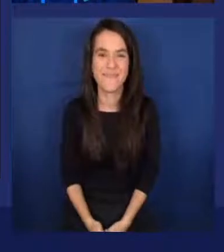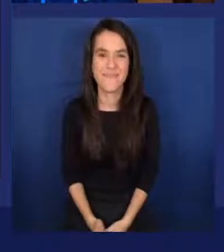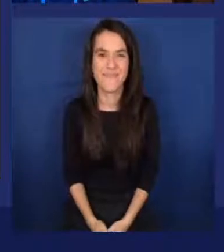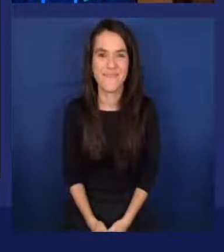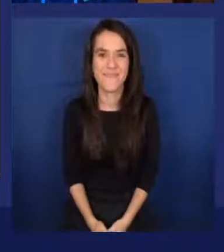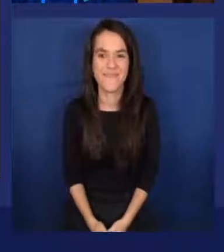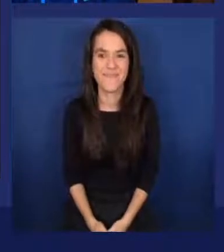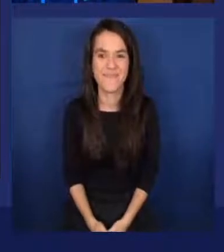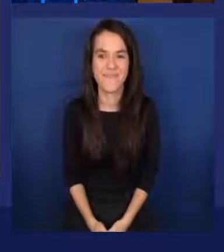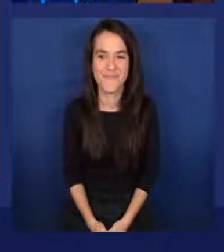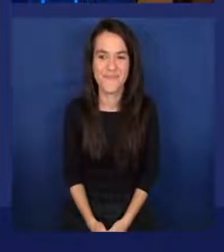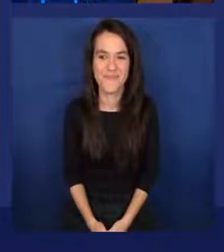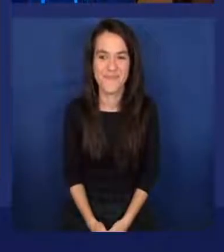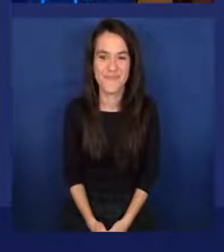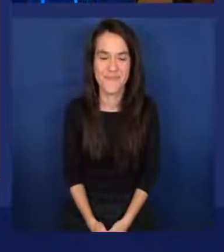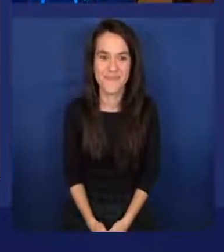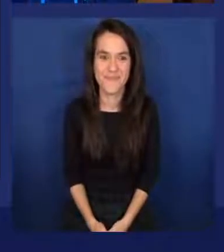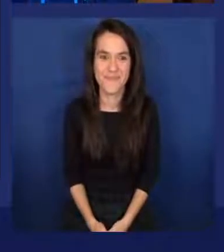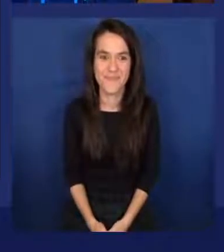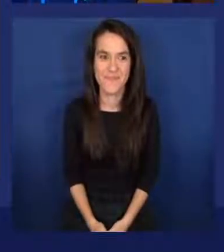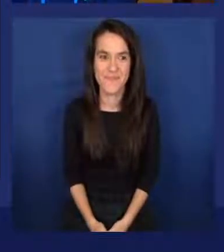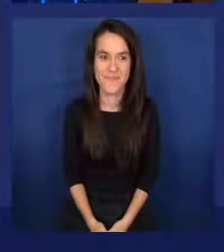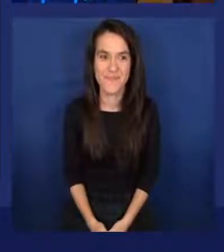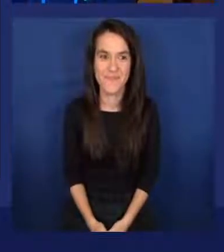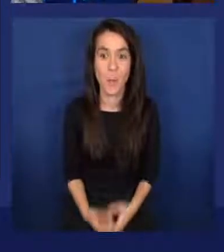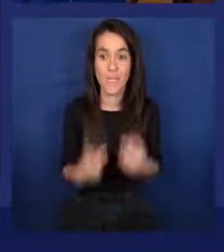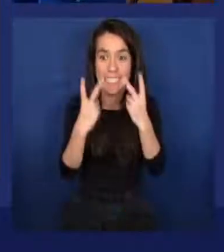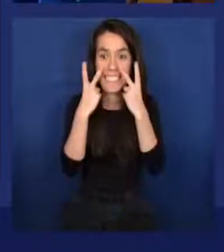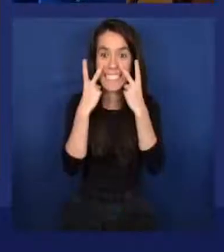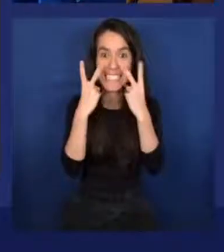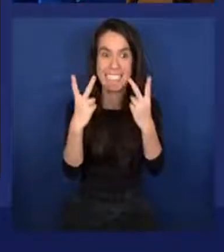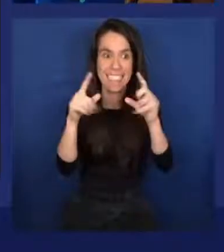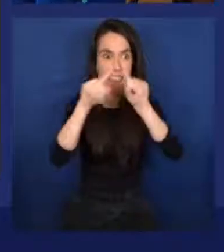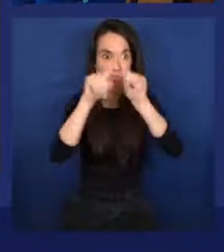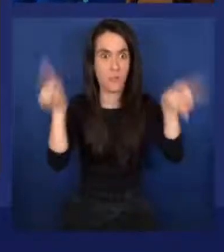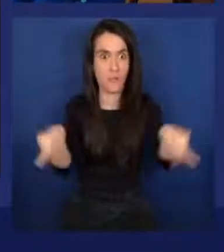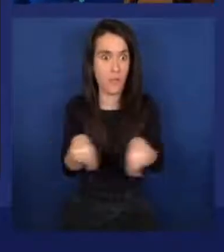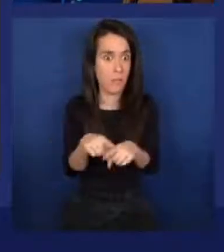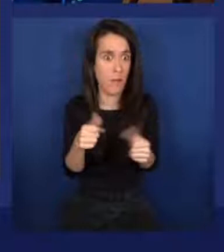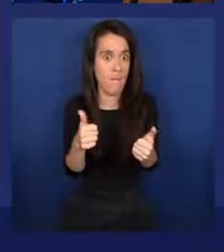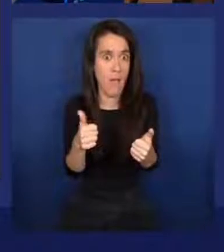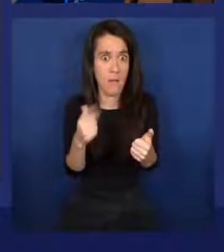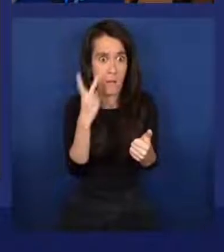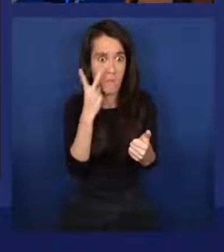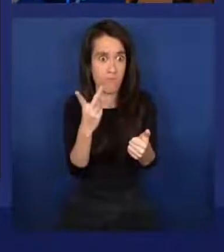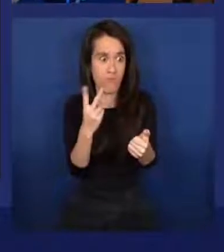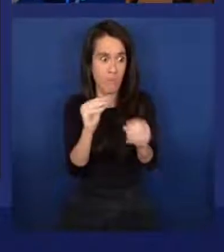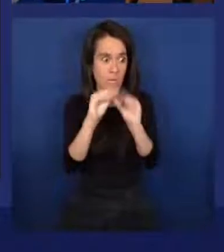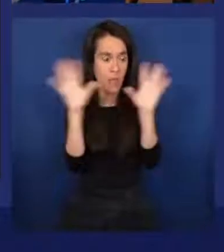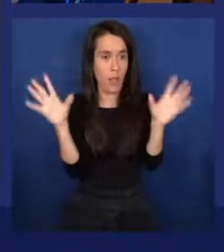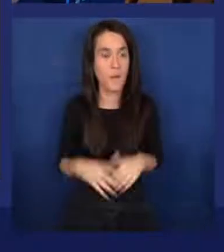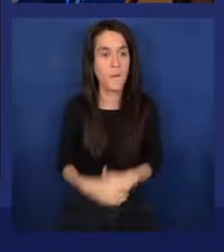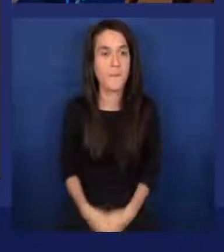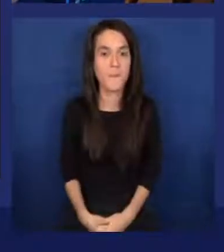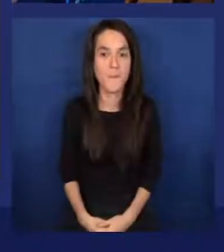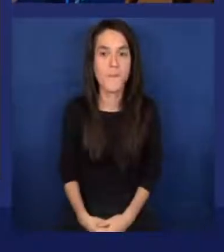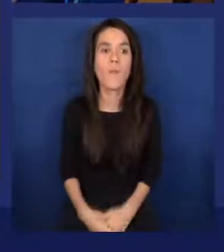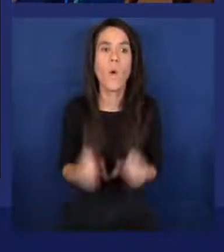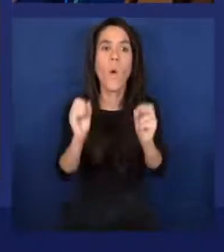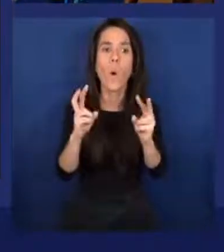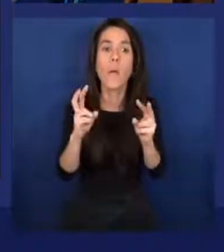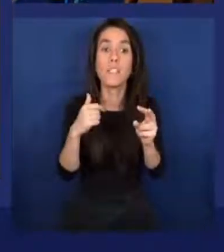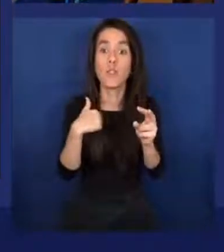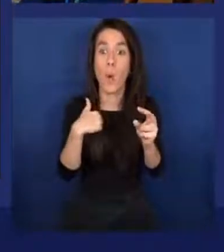Okay, so we go back. We can see the screen right there. Yeah, Good. One of them. Good. So, and in order to train the model, of course, I